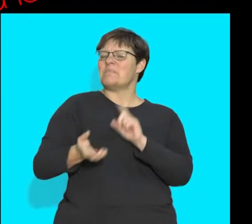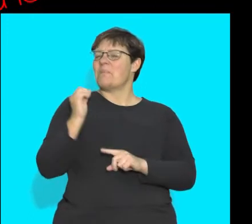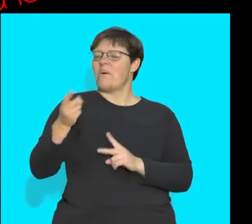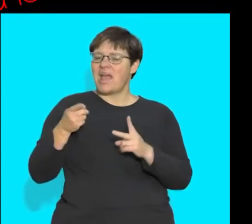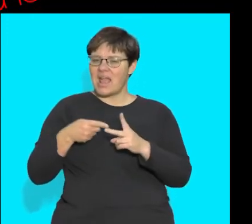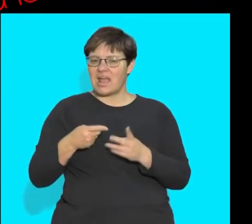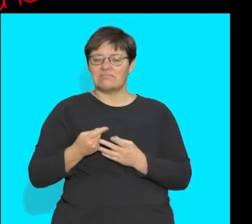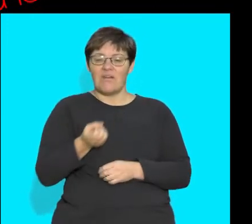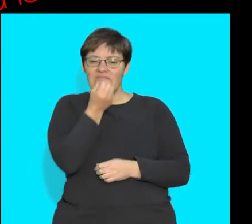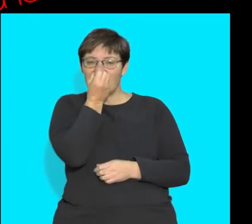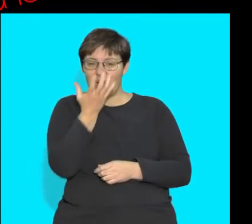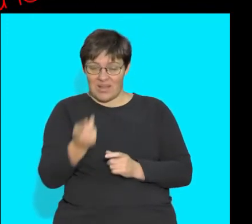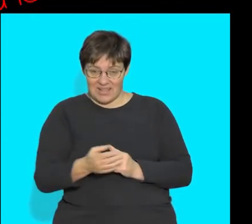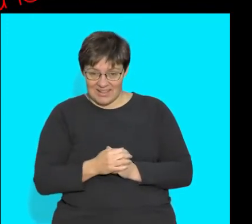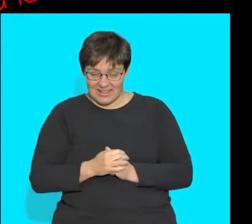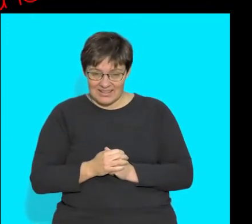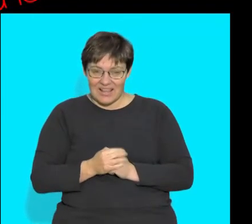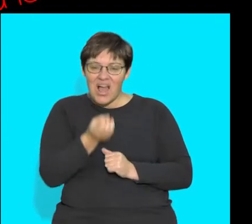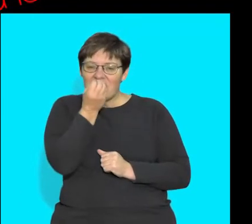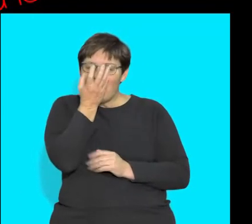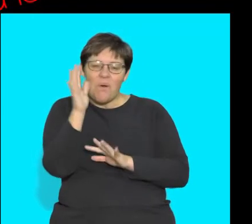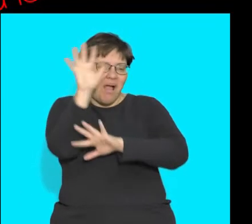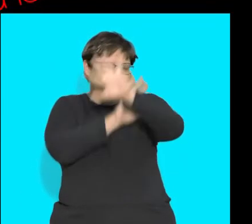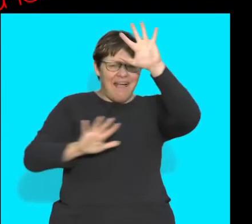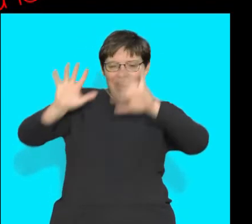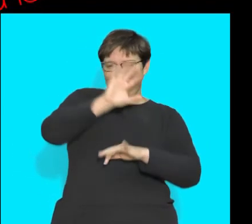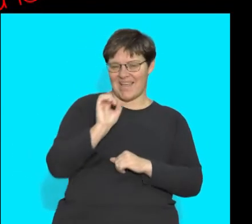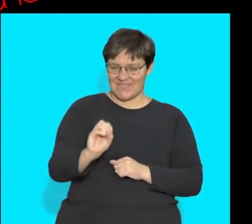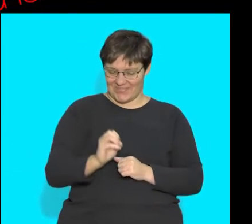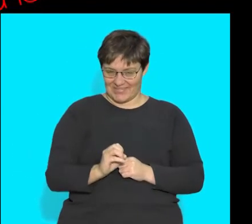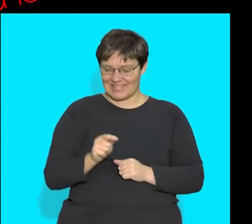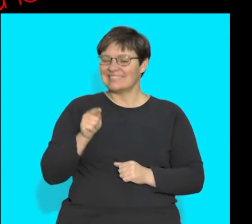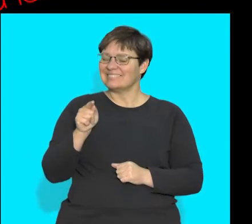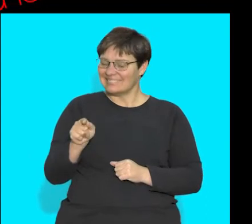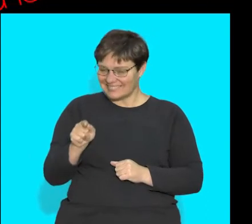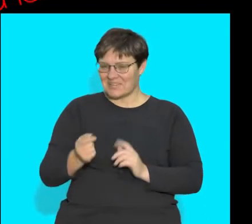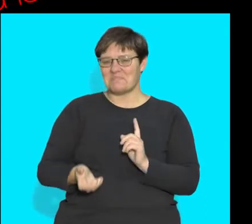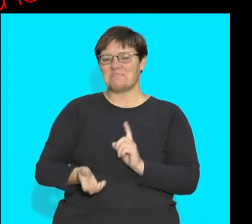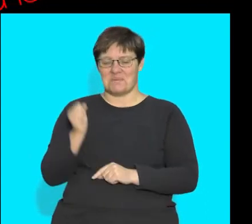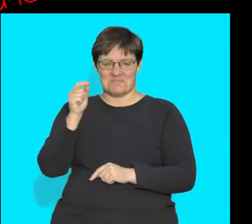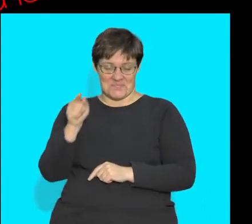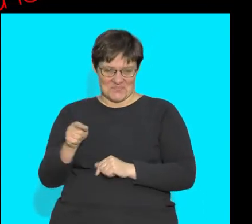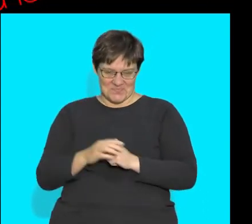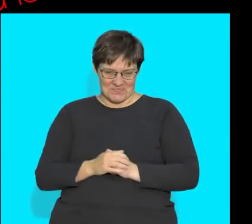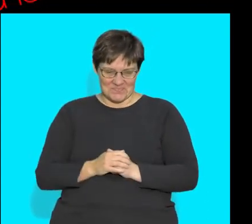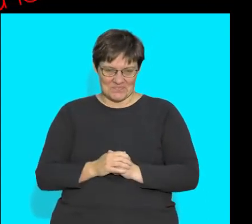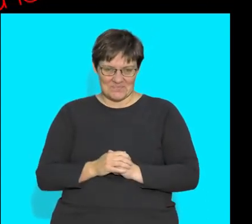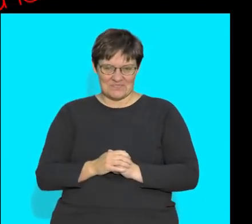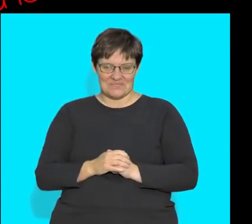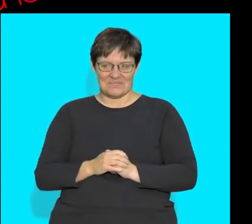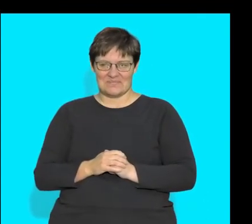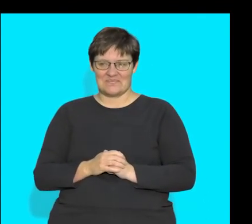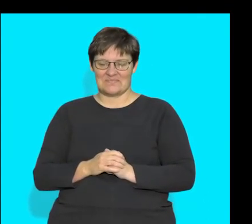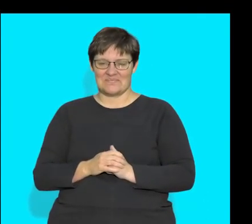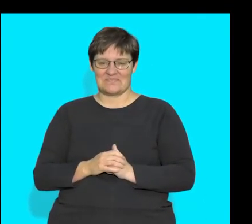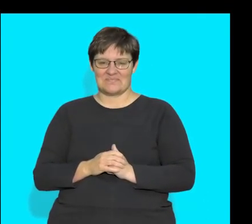is in our flowers. All right, a flower's got colors, and those is where, that's the chromoplast, is where we're going